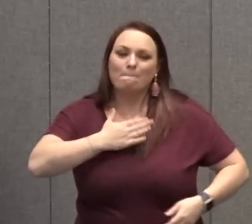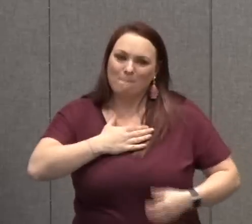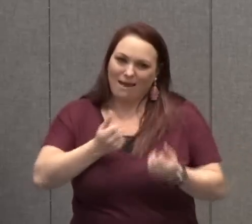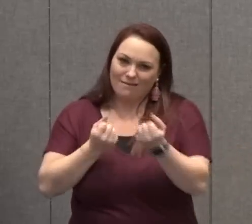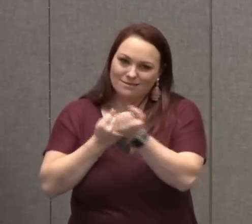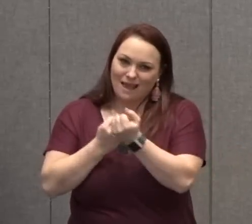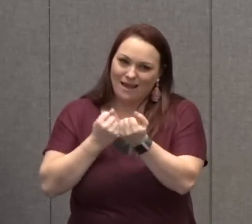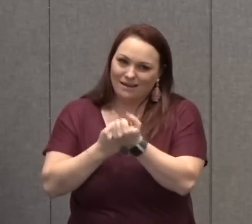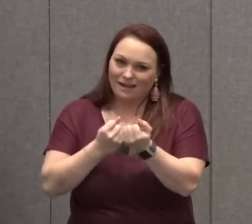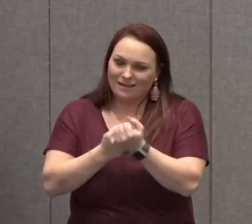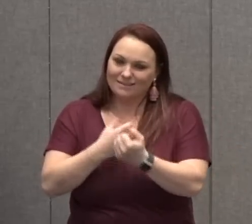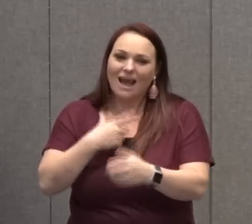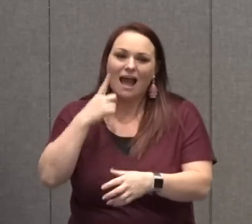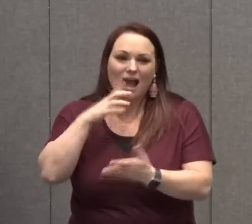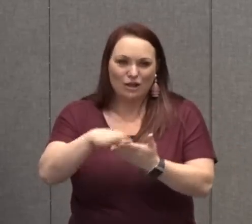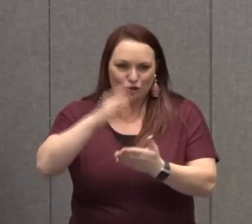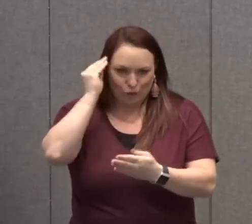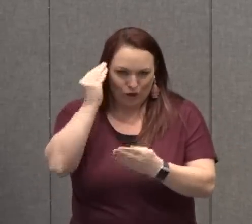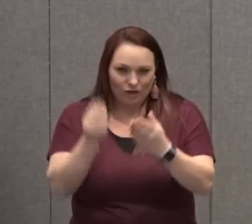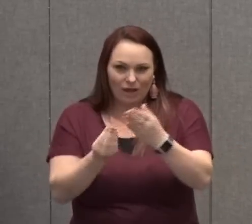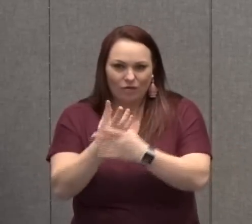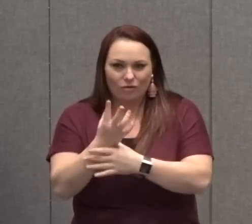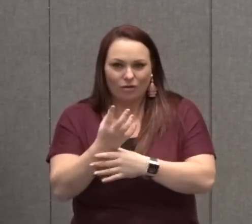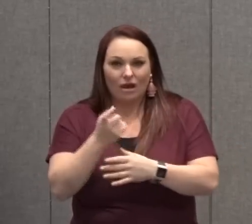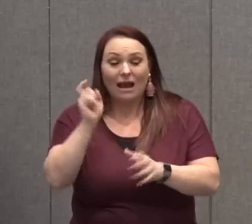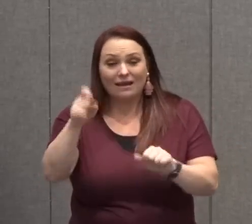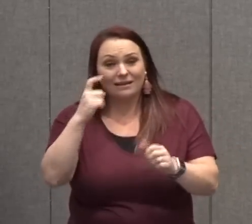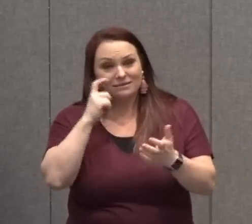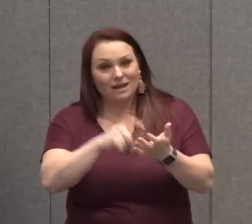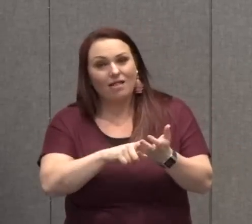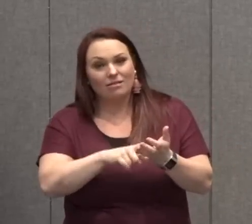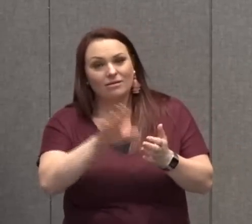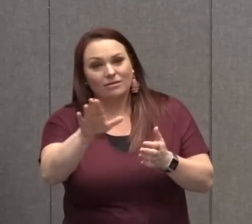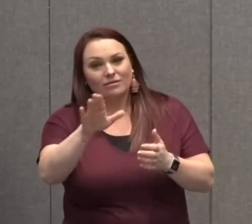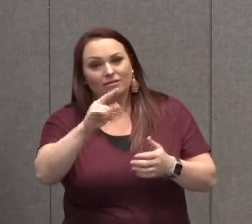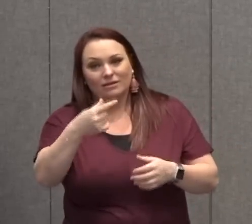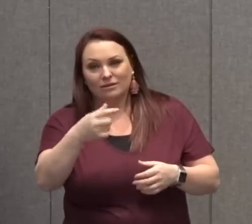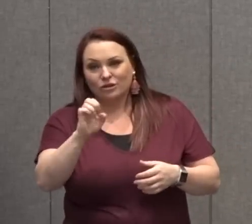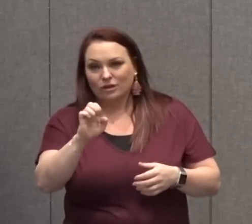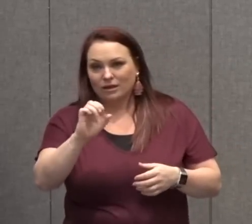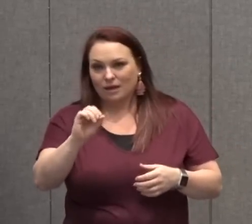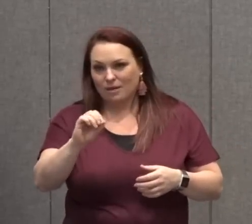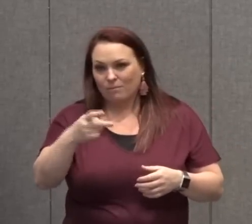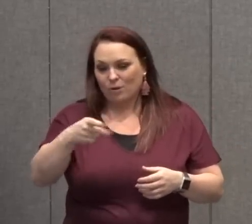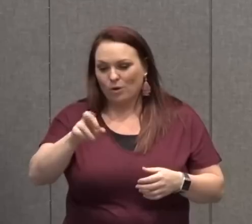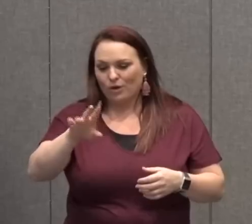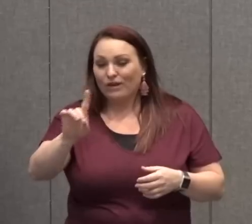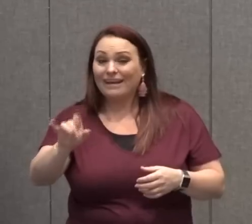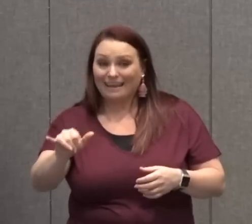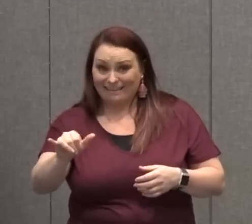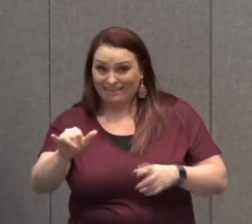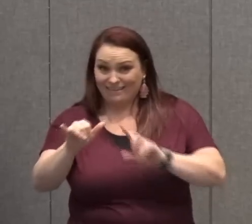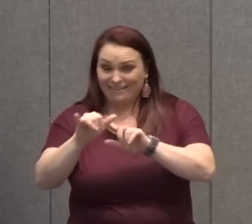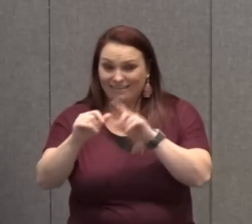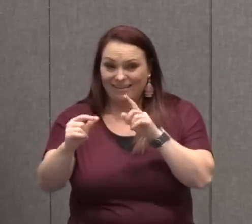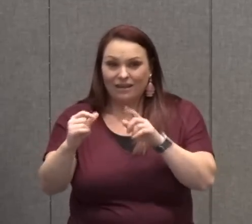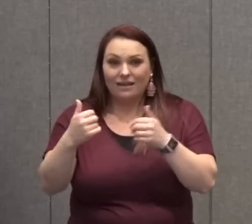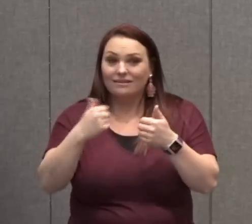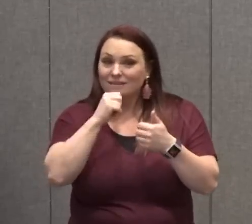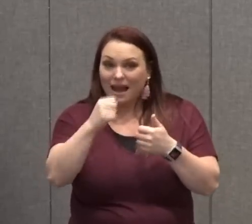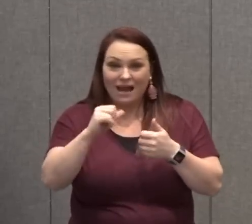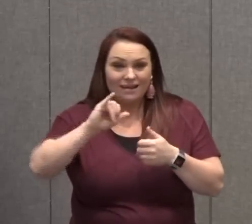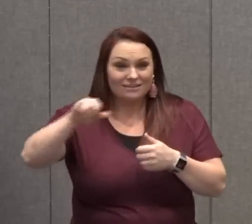learned and grew I can tell by your jeopardy your jeopardy game that's right it's not